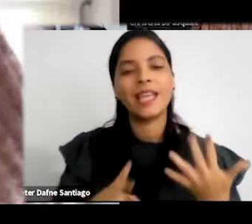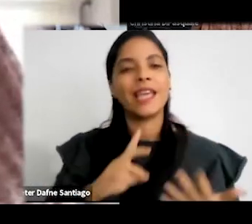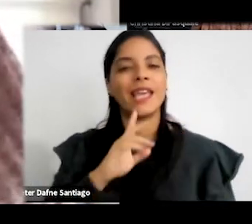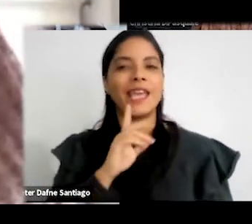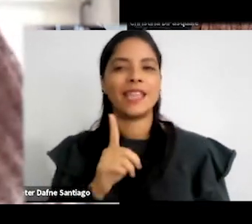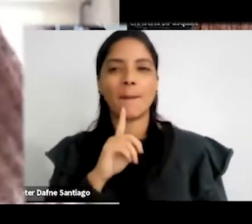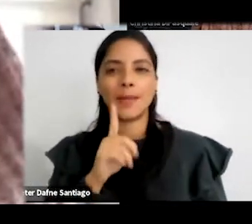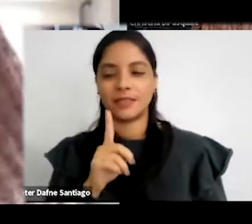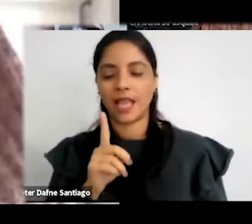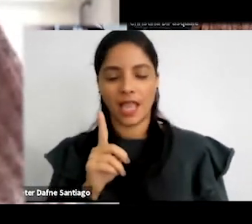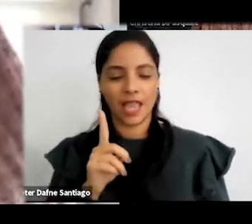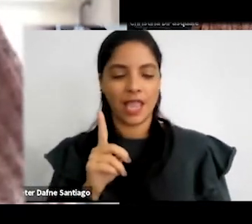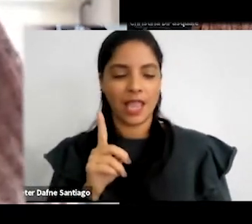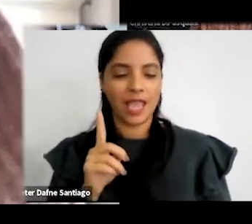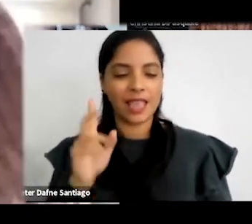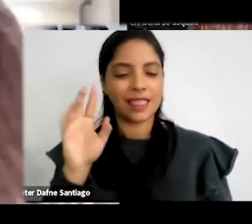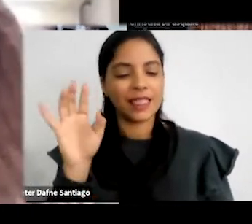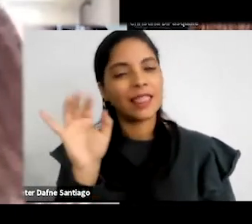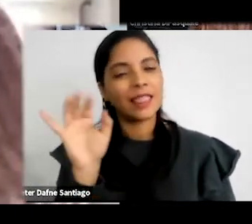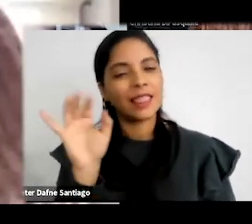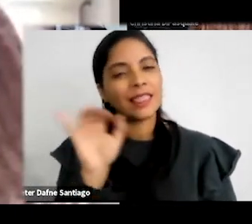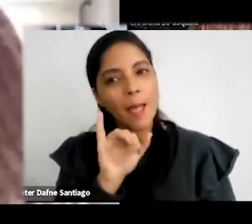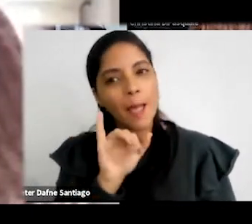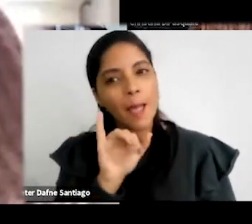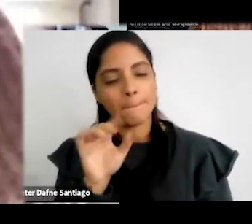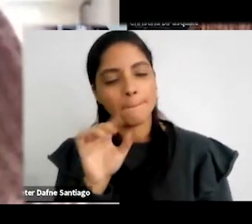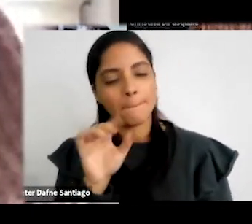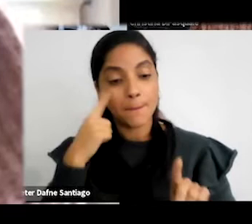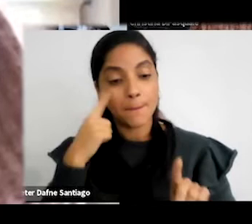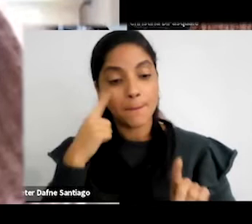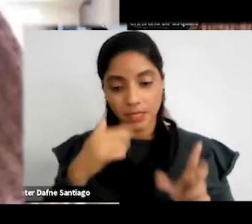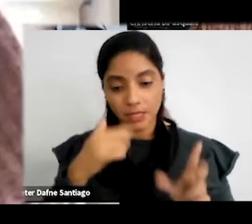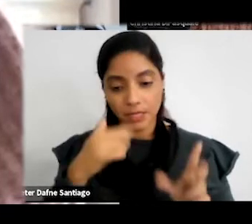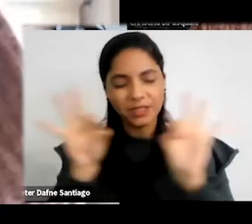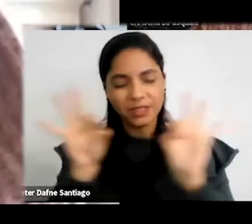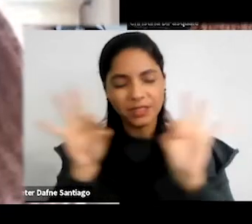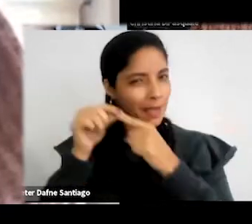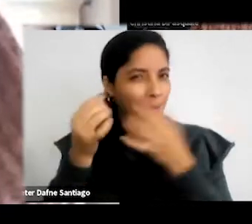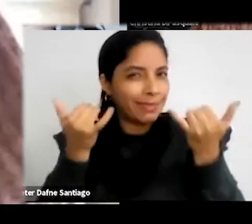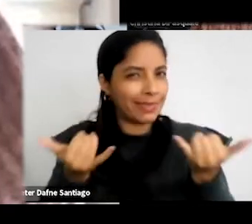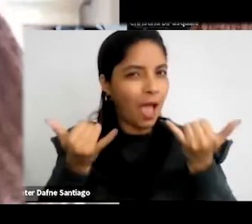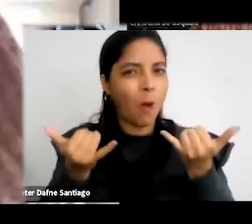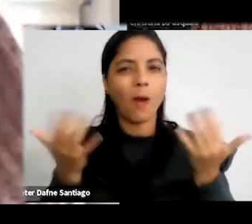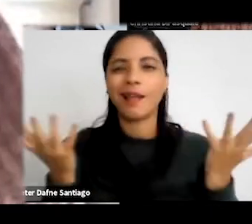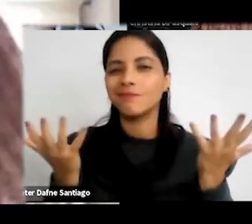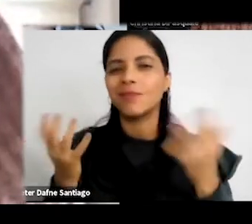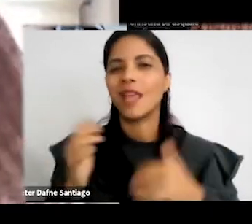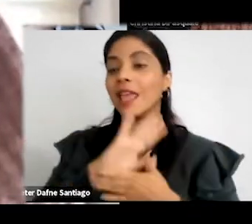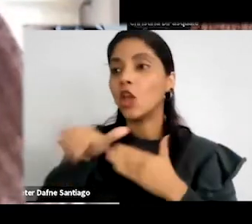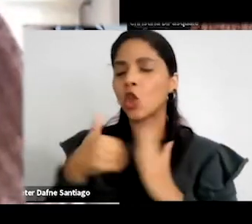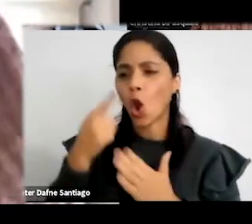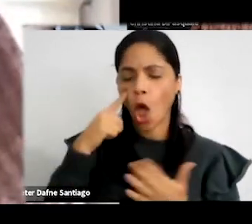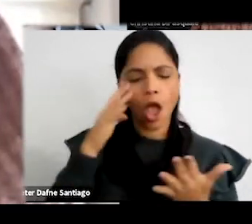thing that is very, very important to me, especially now, is that all of their content was determined with the